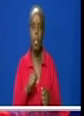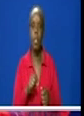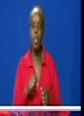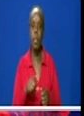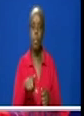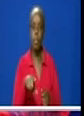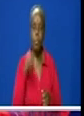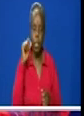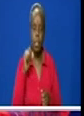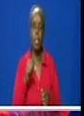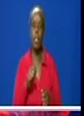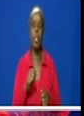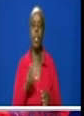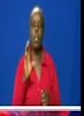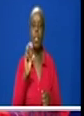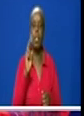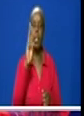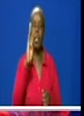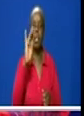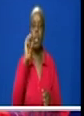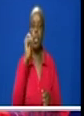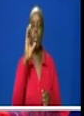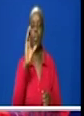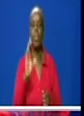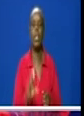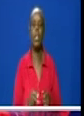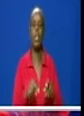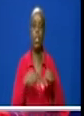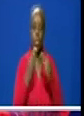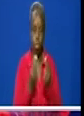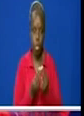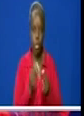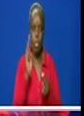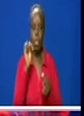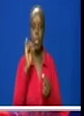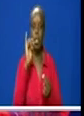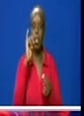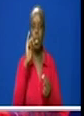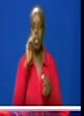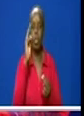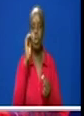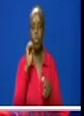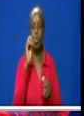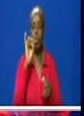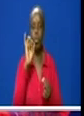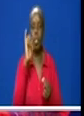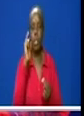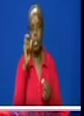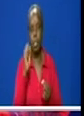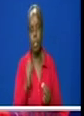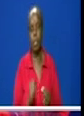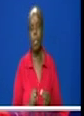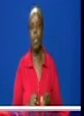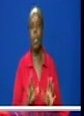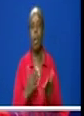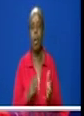Cubic? Units. Remember we said volume is measured in cubic units. Okay. Oh. How about we also